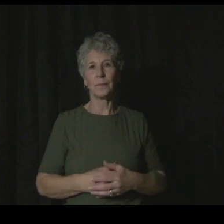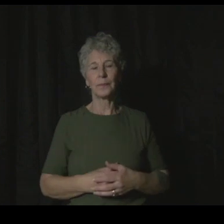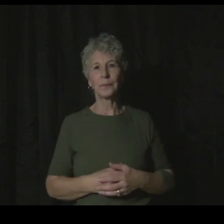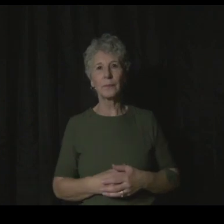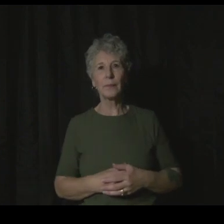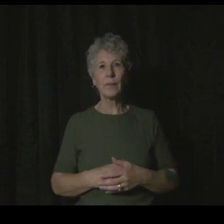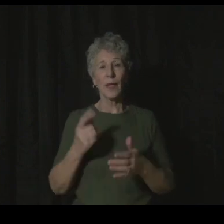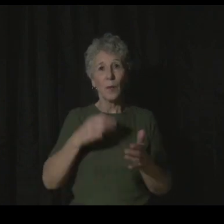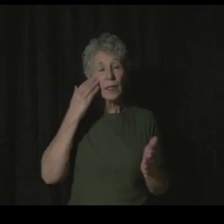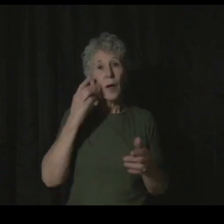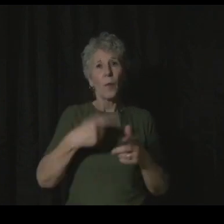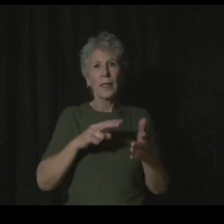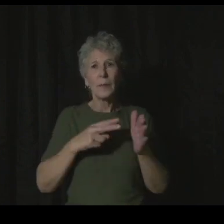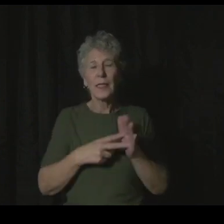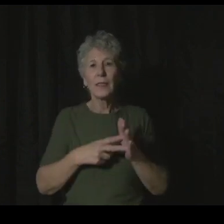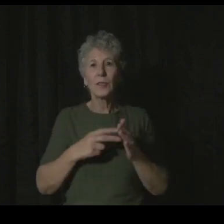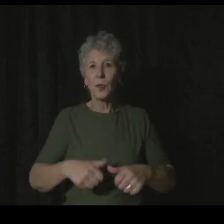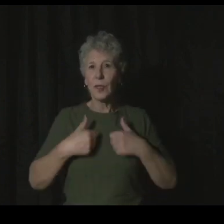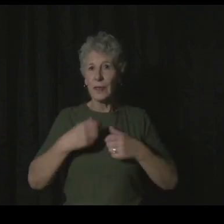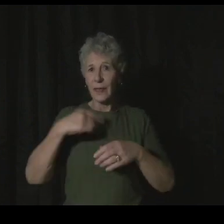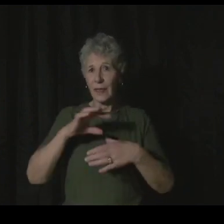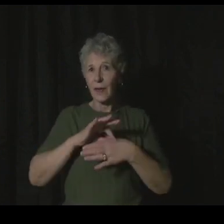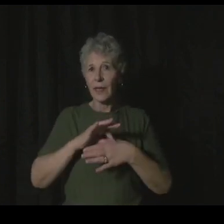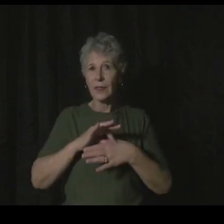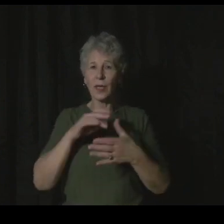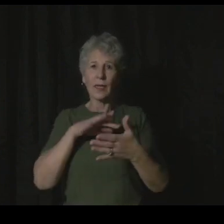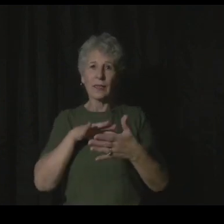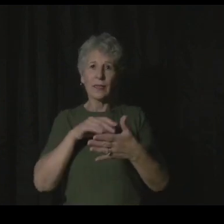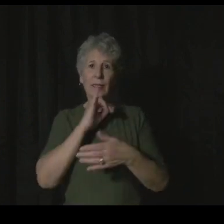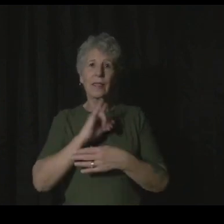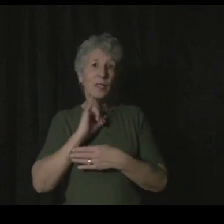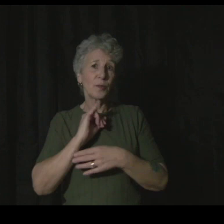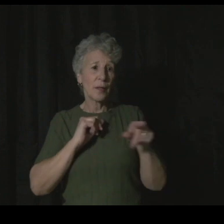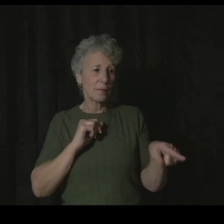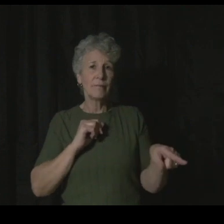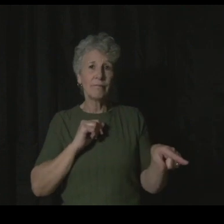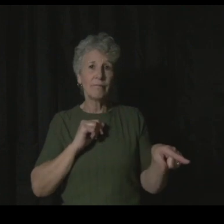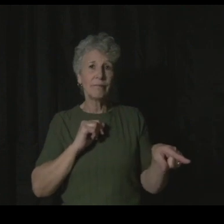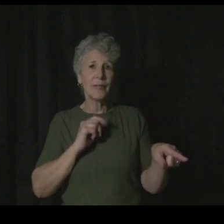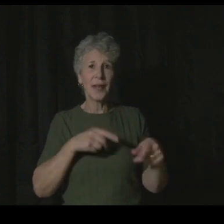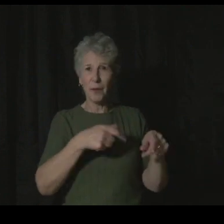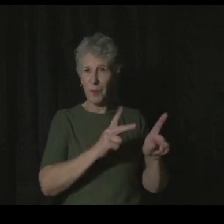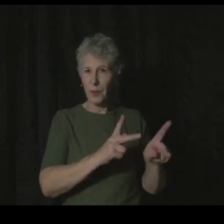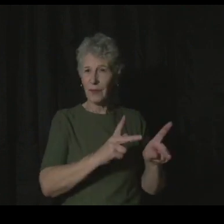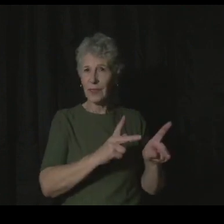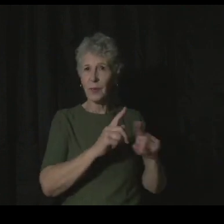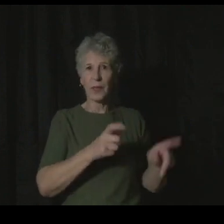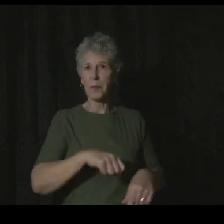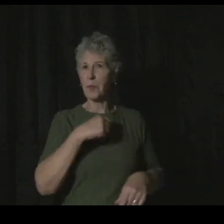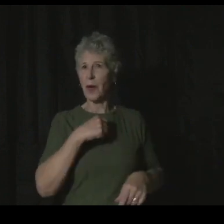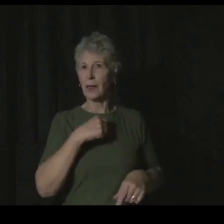You want to know what it means to live in the flesh? Study Israel. They were a privileged people, but